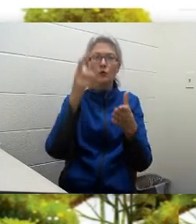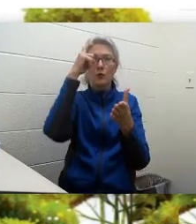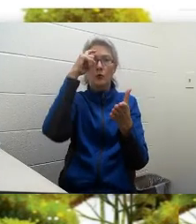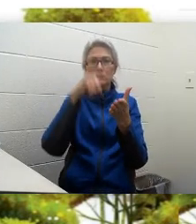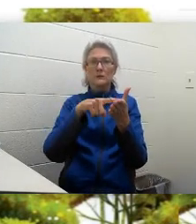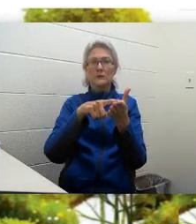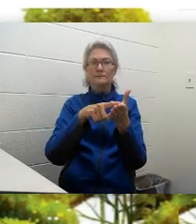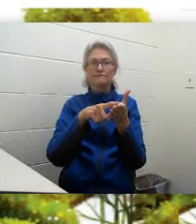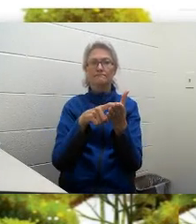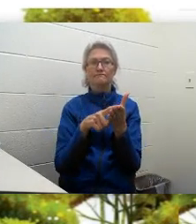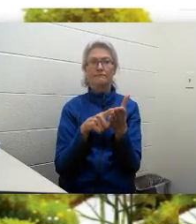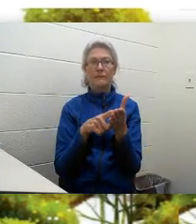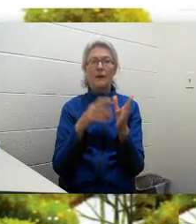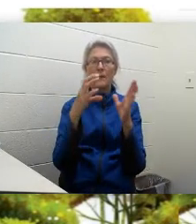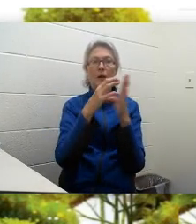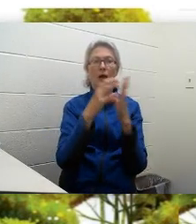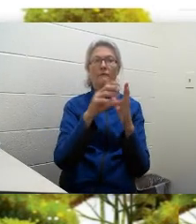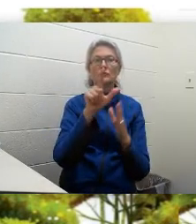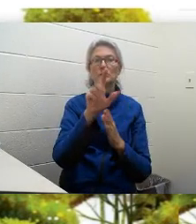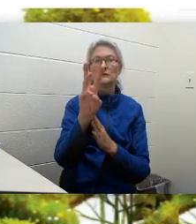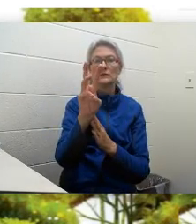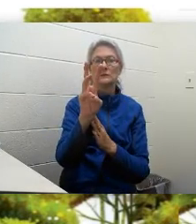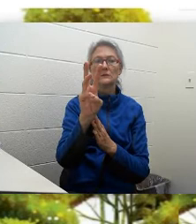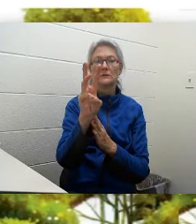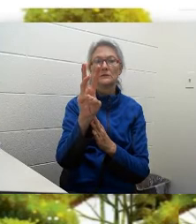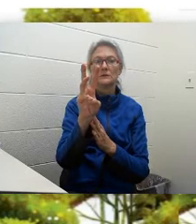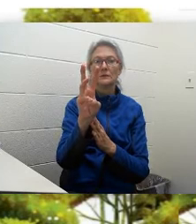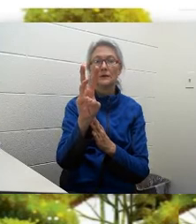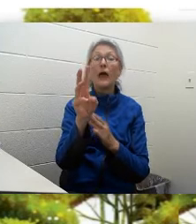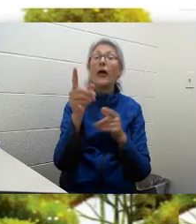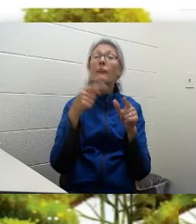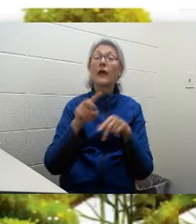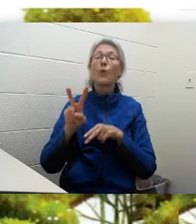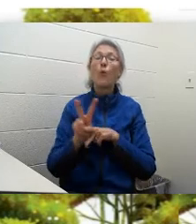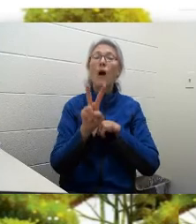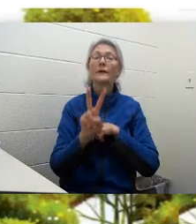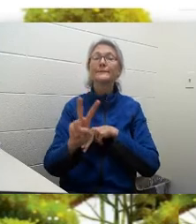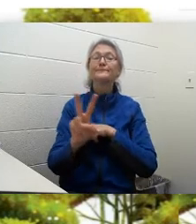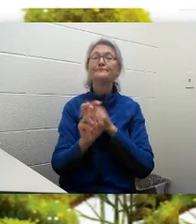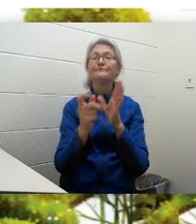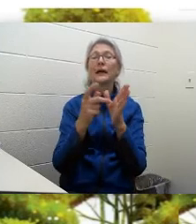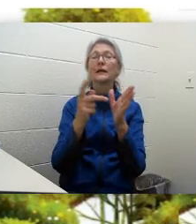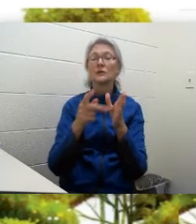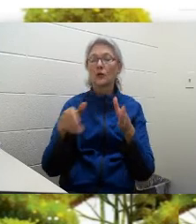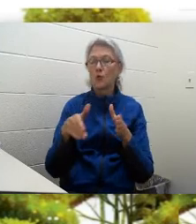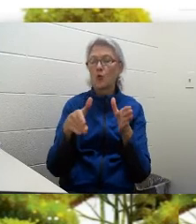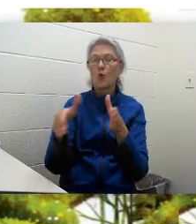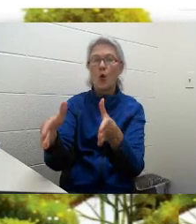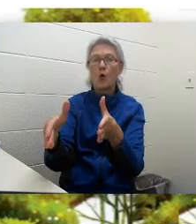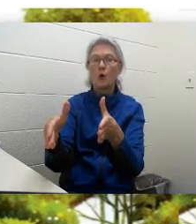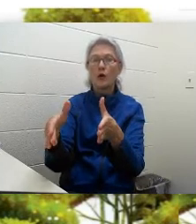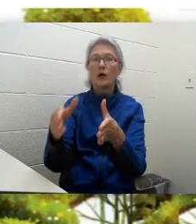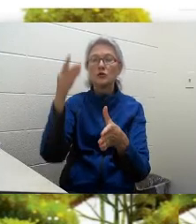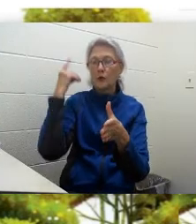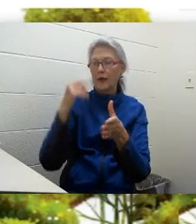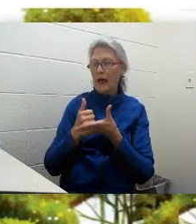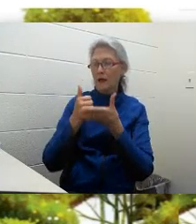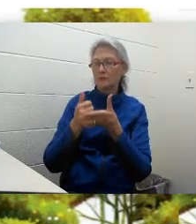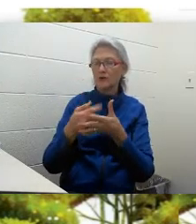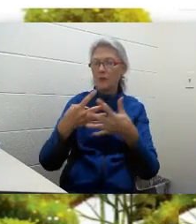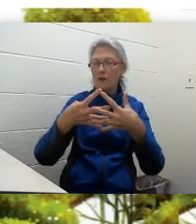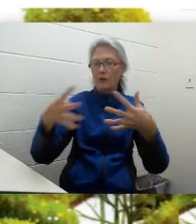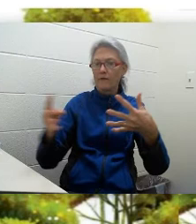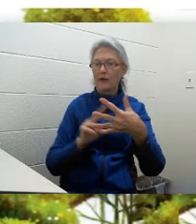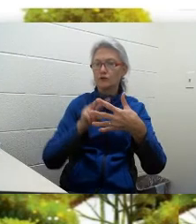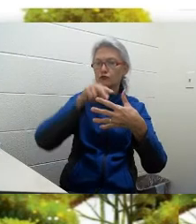way. Paragraph 26. They walked back to the road. Dorothy helped him over the